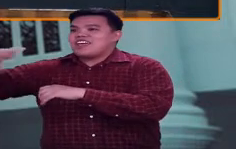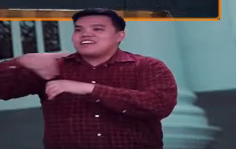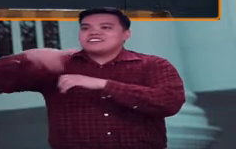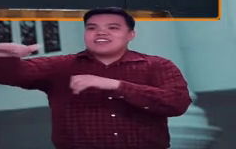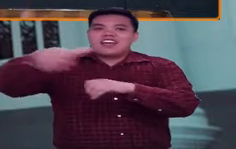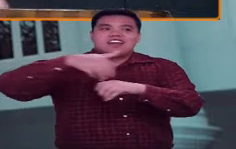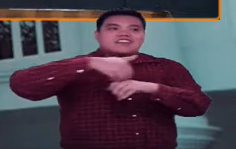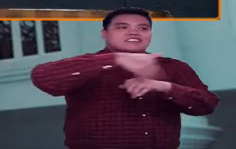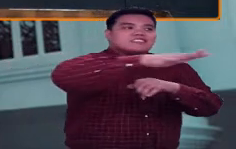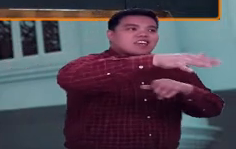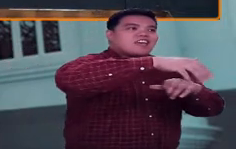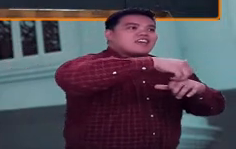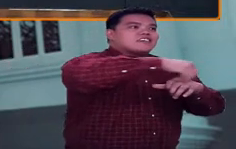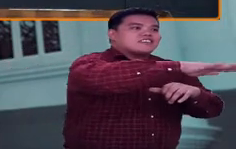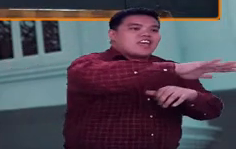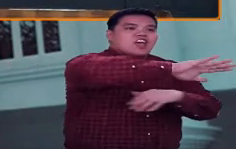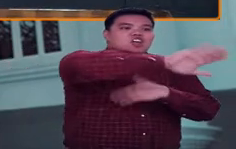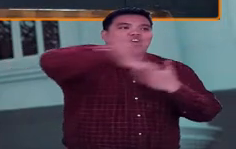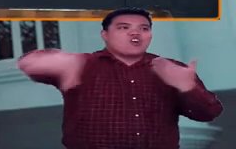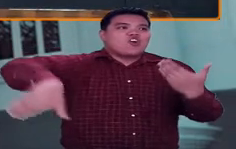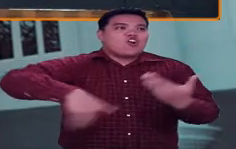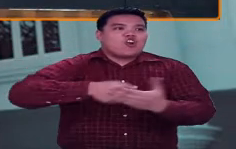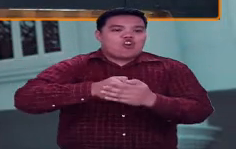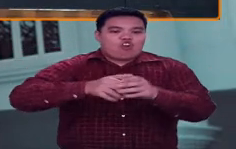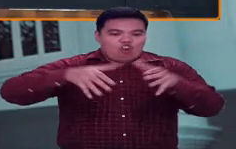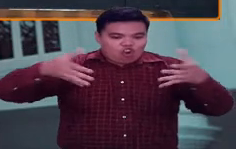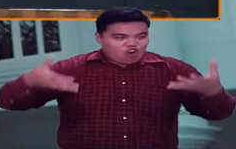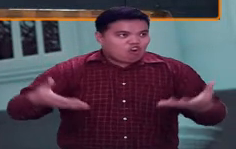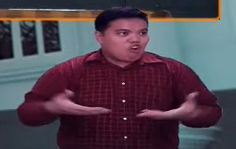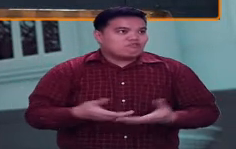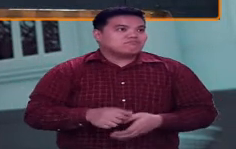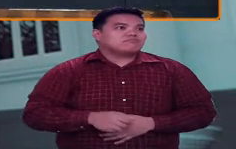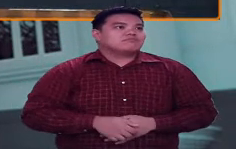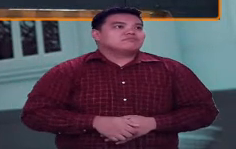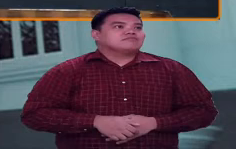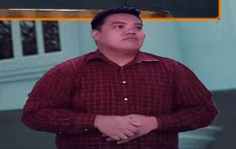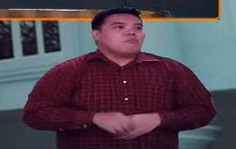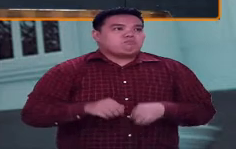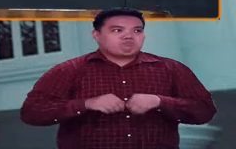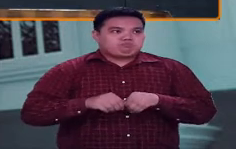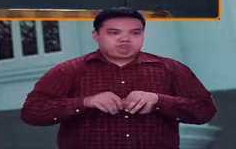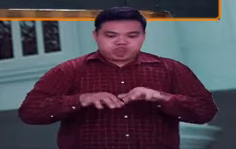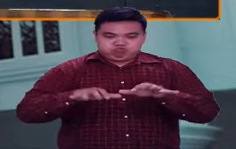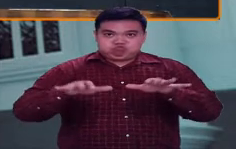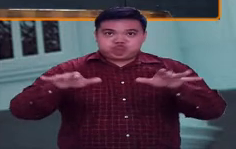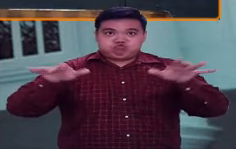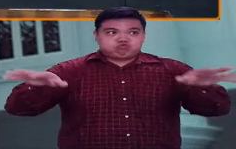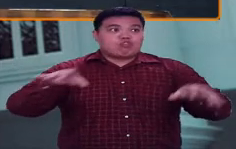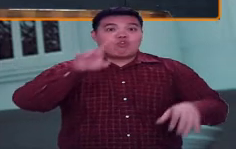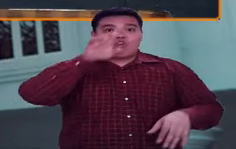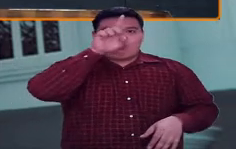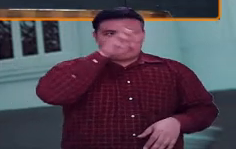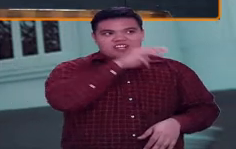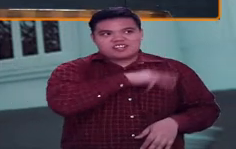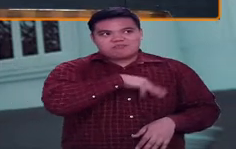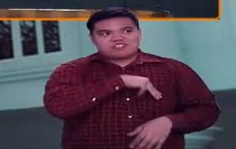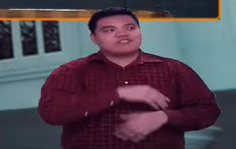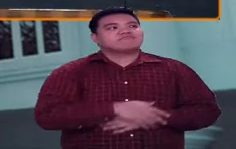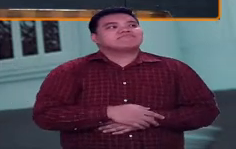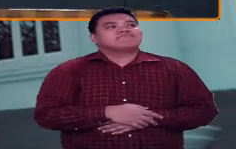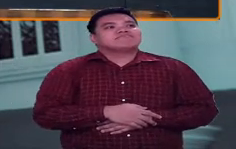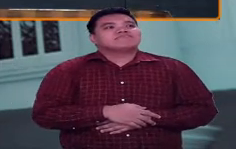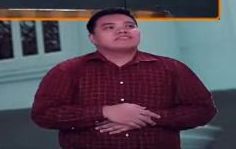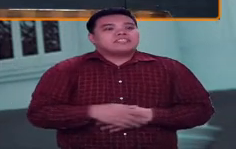all humanity. The theme of this conference is one mission. God wants you as a church